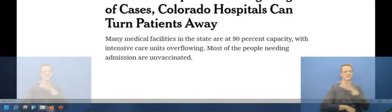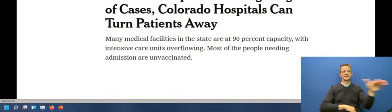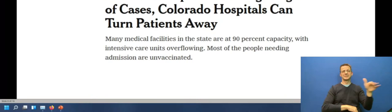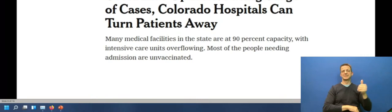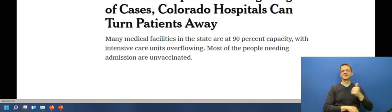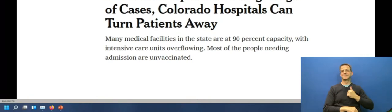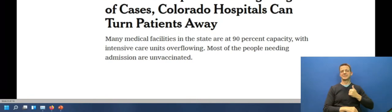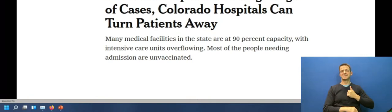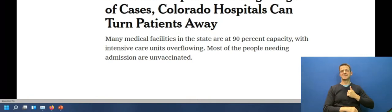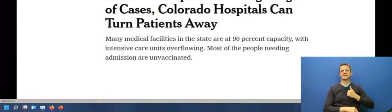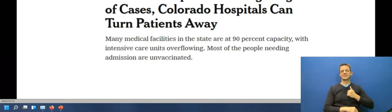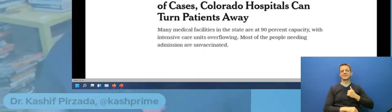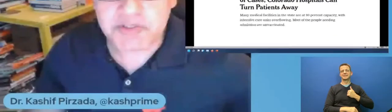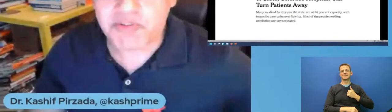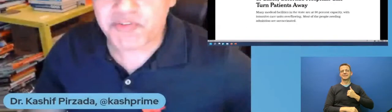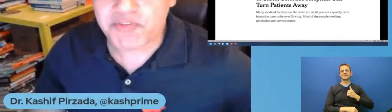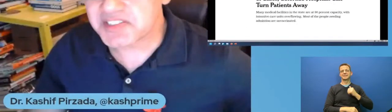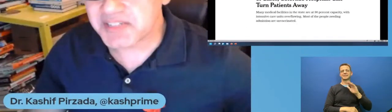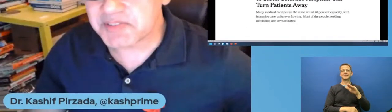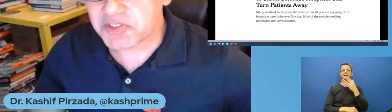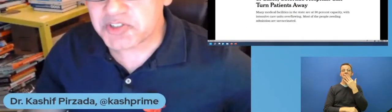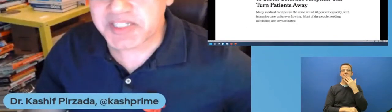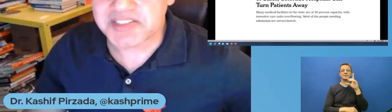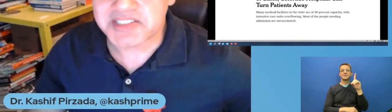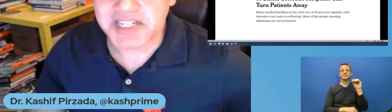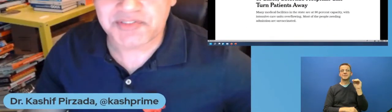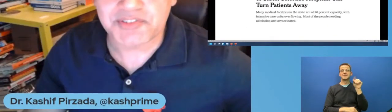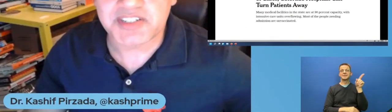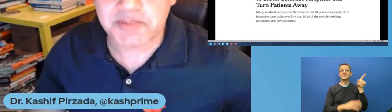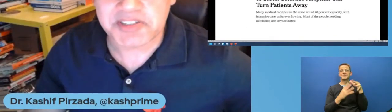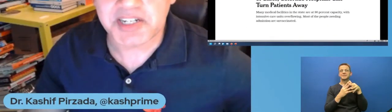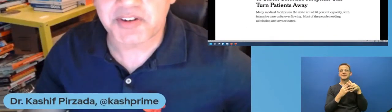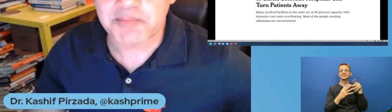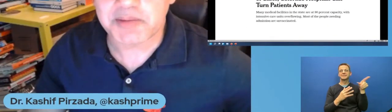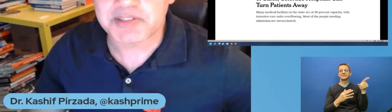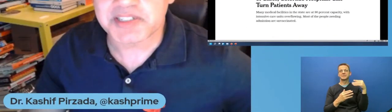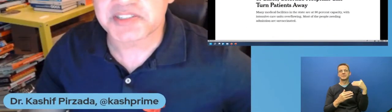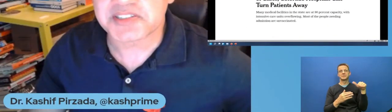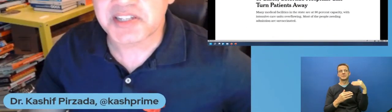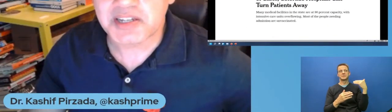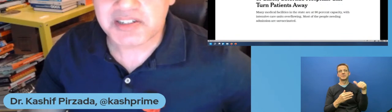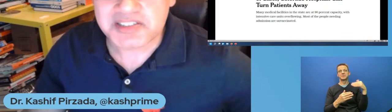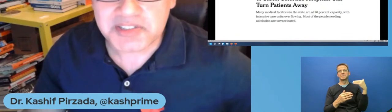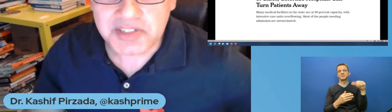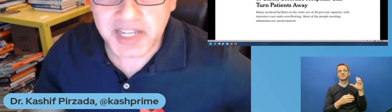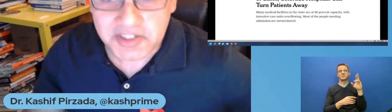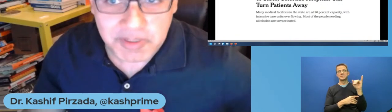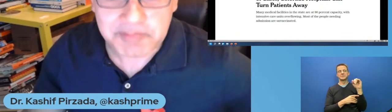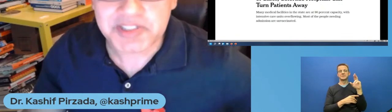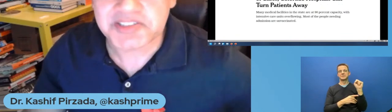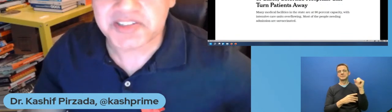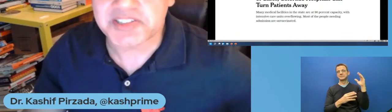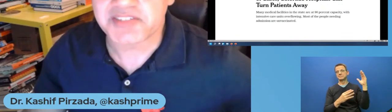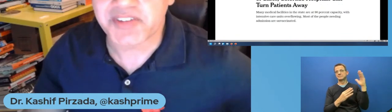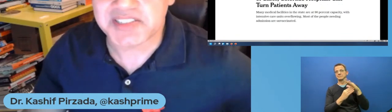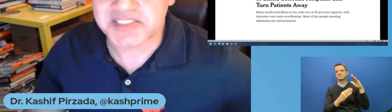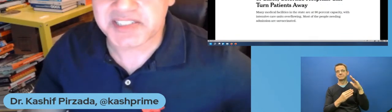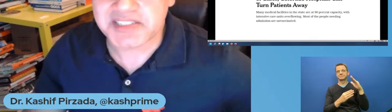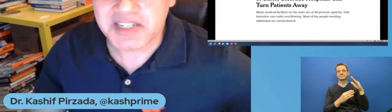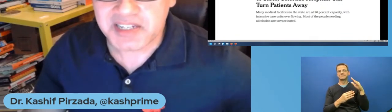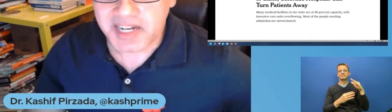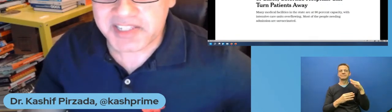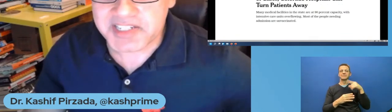We relax here and anywhere in Canada. And we will face the same surge because 10 to 15 percent of our populations are still adult populations are still